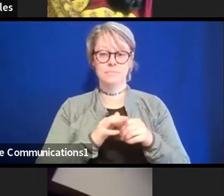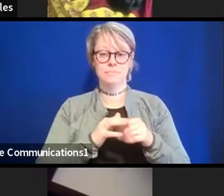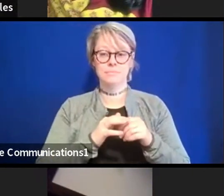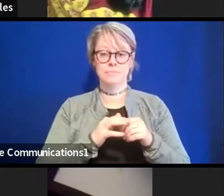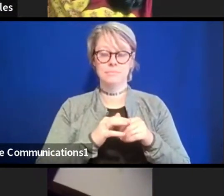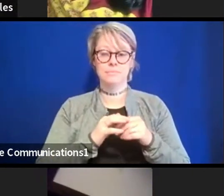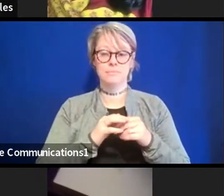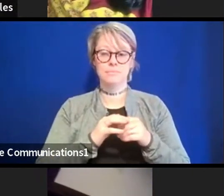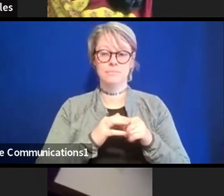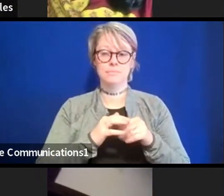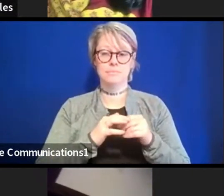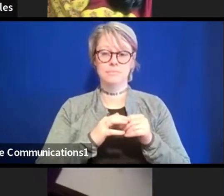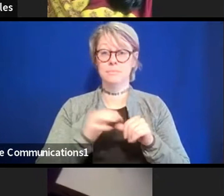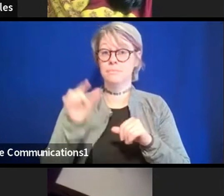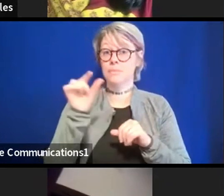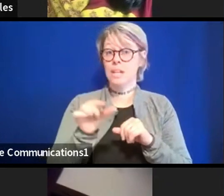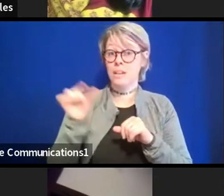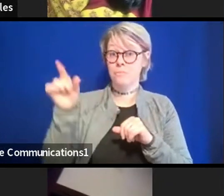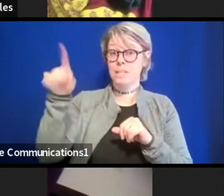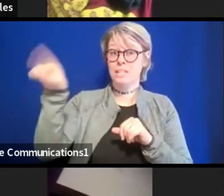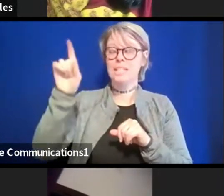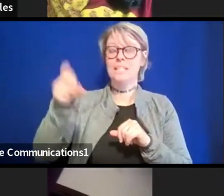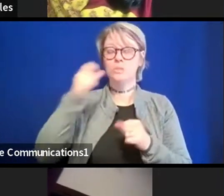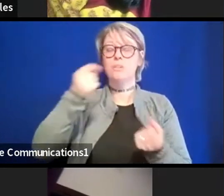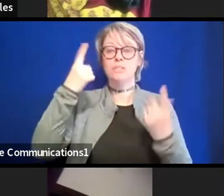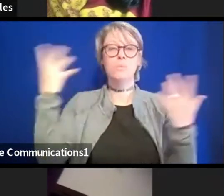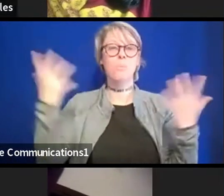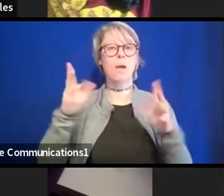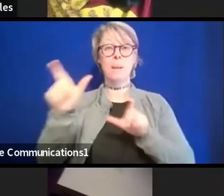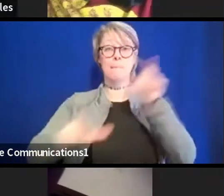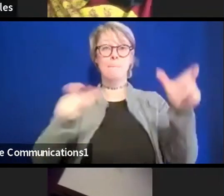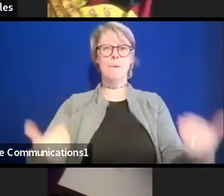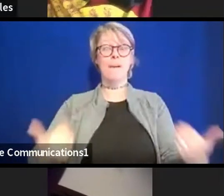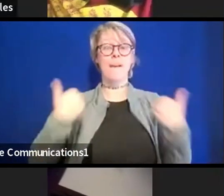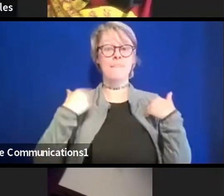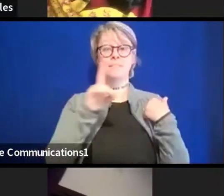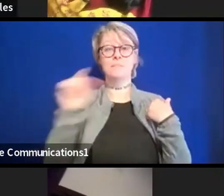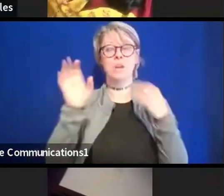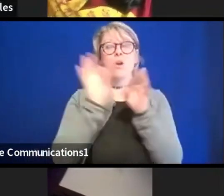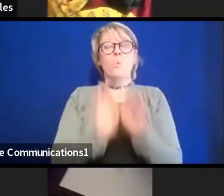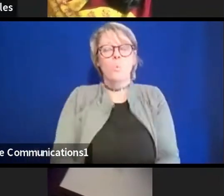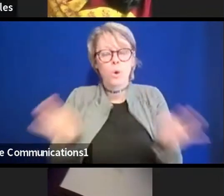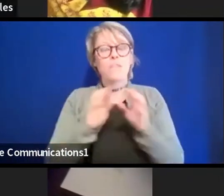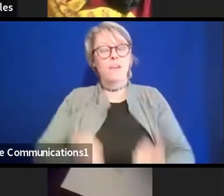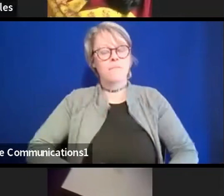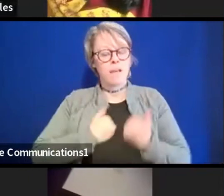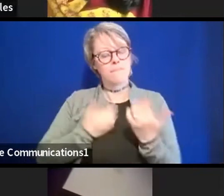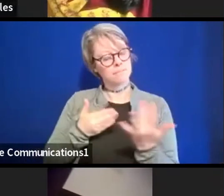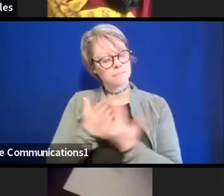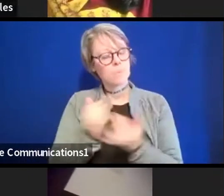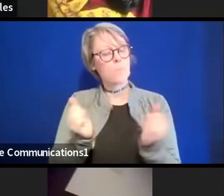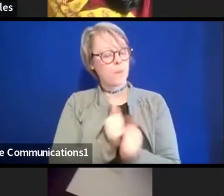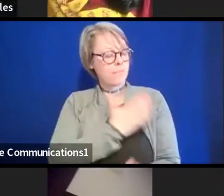with disabilities are worthy of living their lives with happiness and joy.